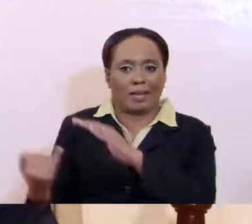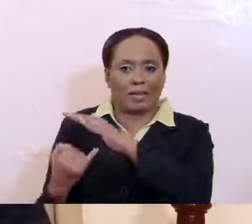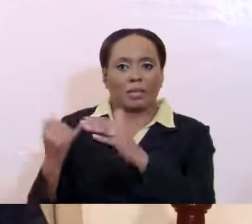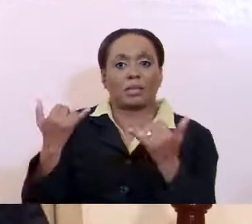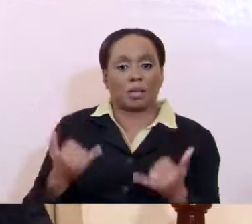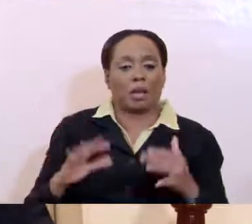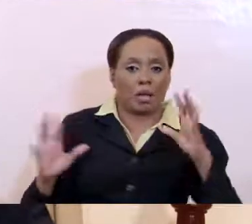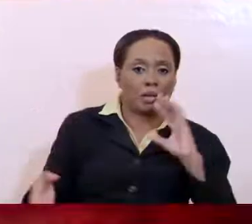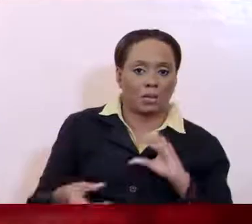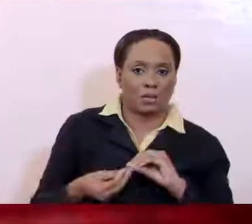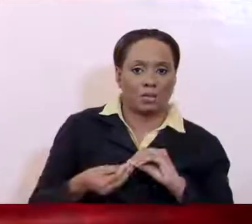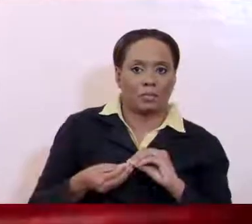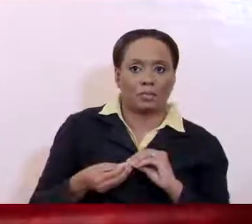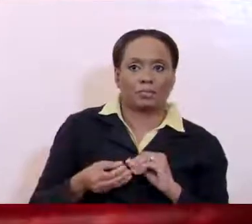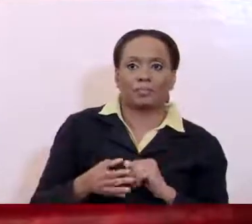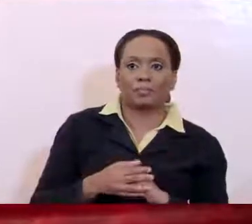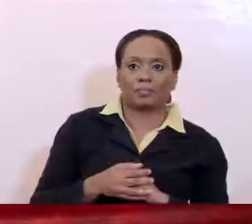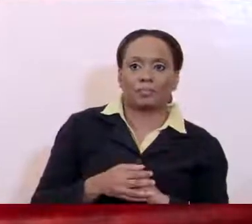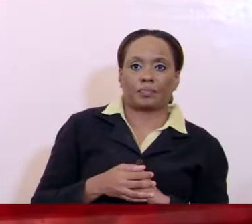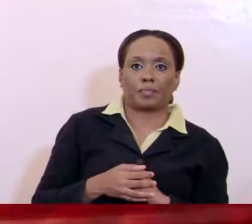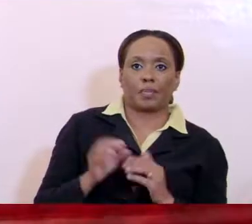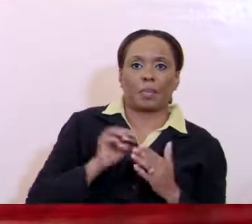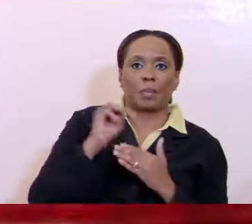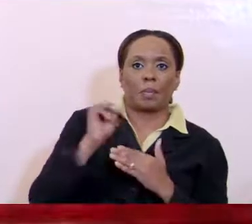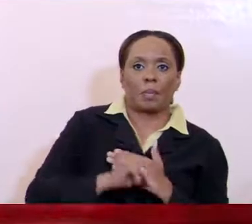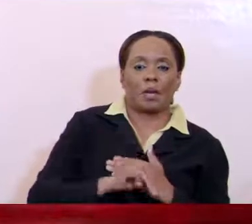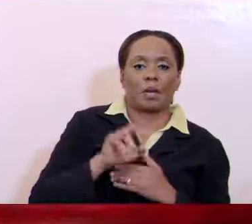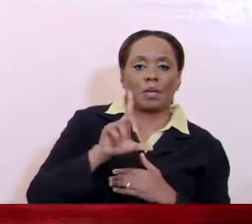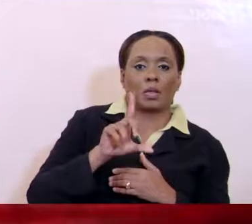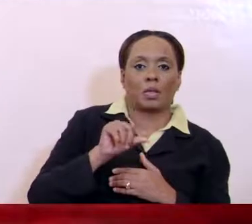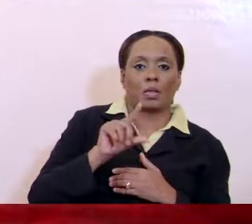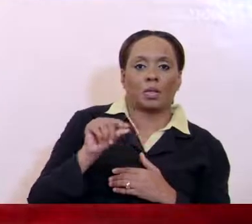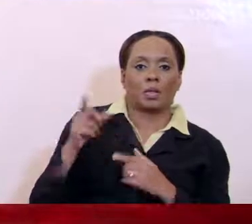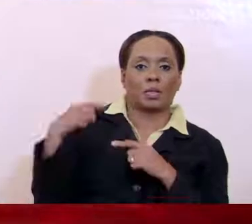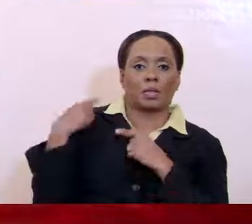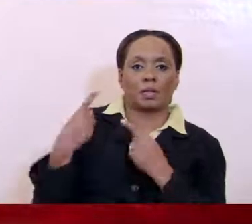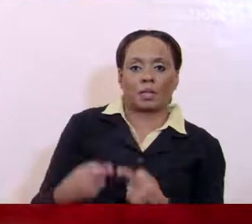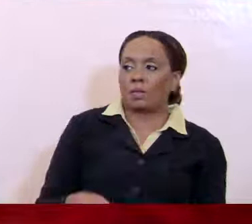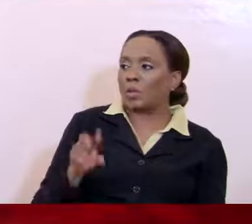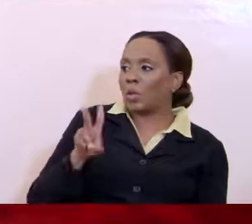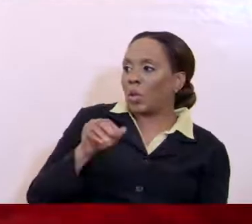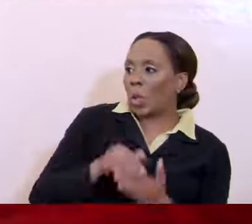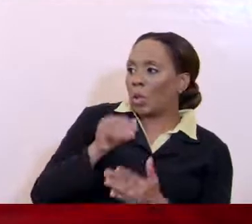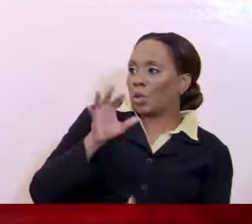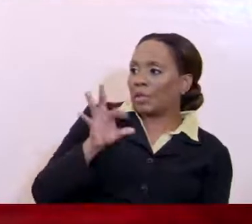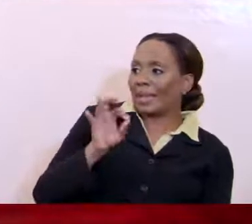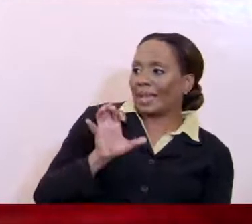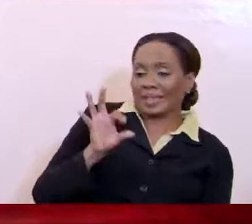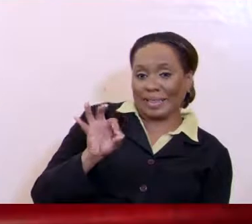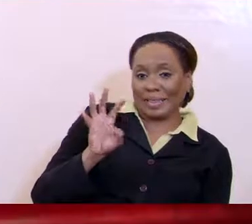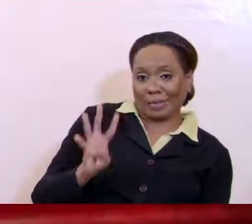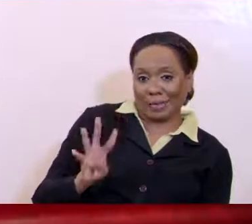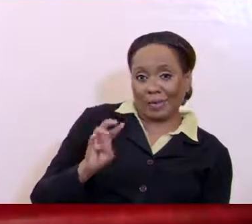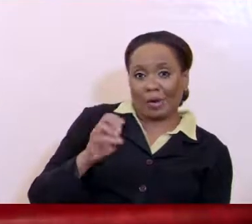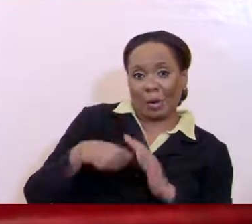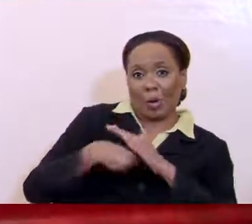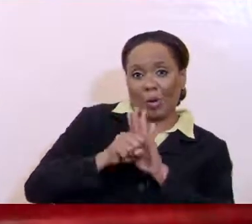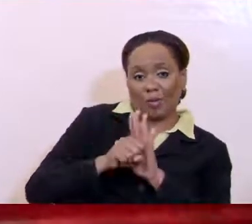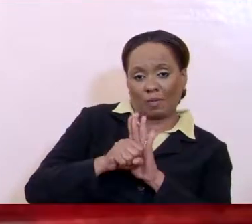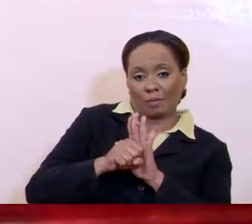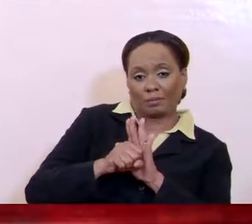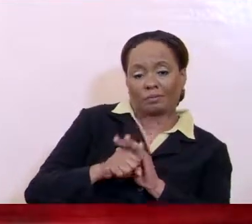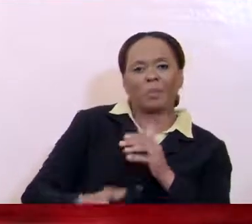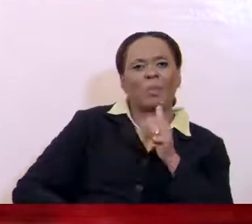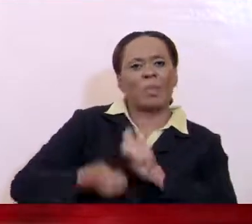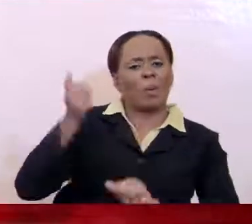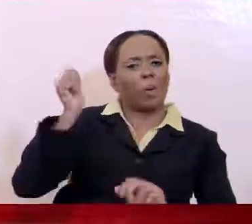total, since March of 2020, Barbados has recorded 2,994 confirmed cases of COVID, with the